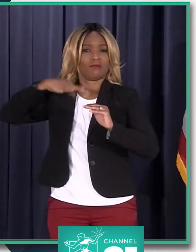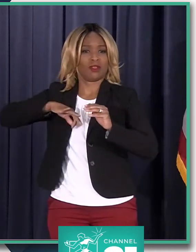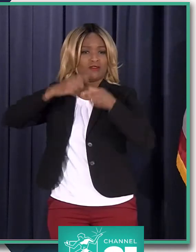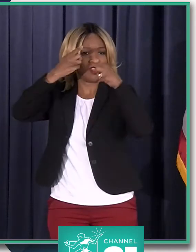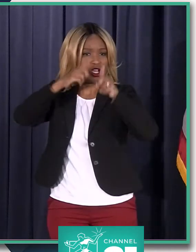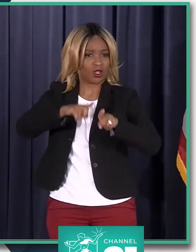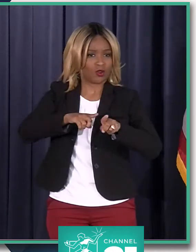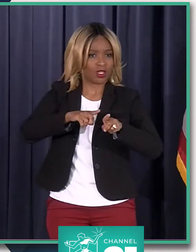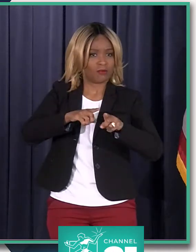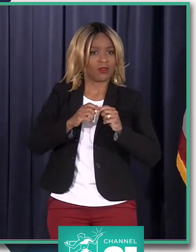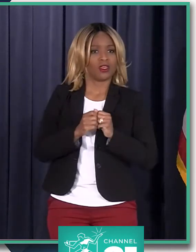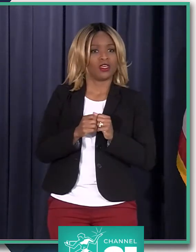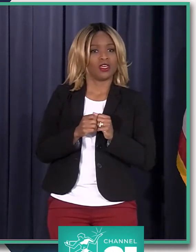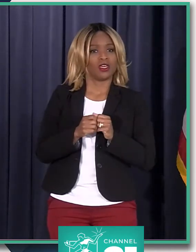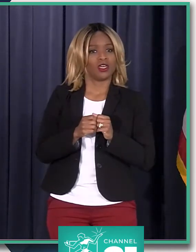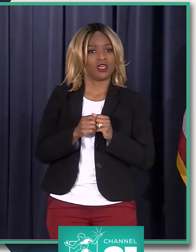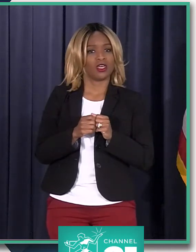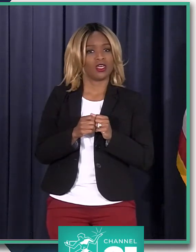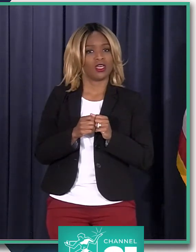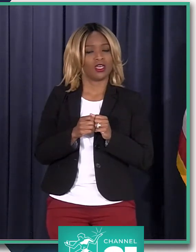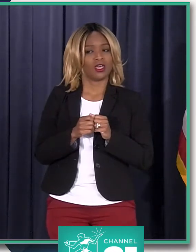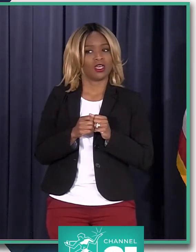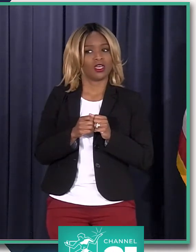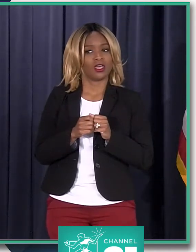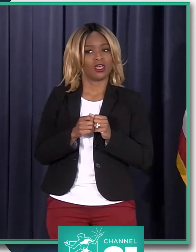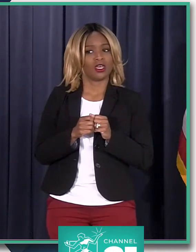agreement, and it was